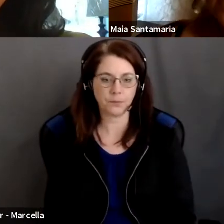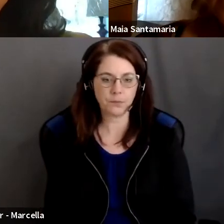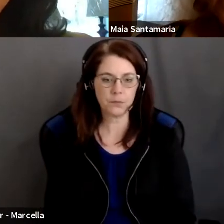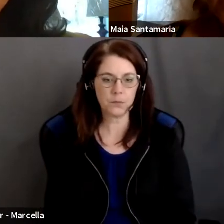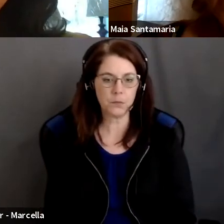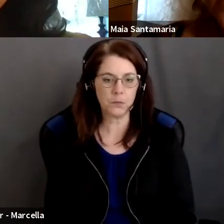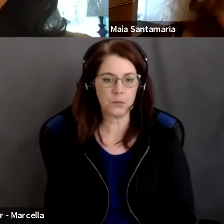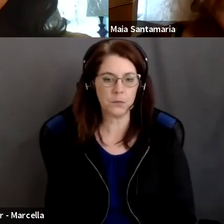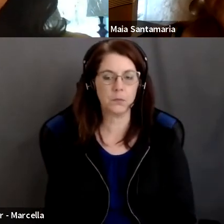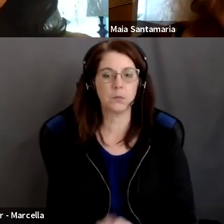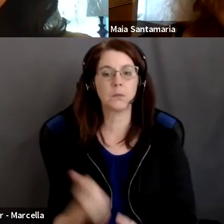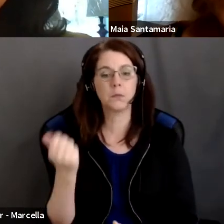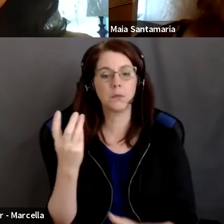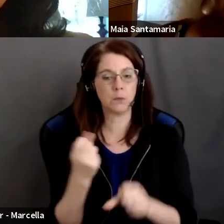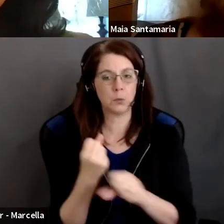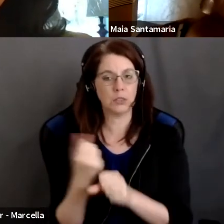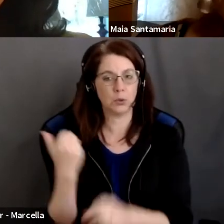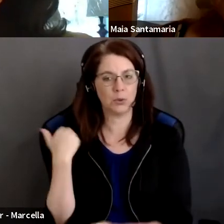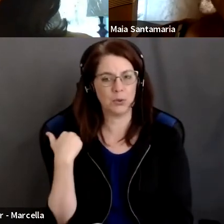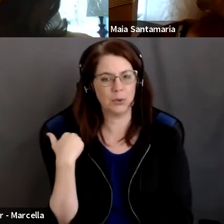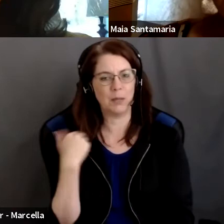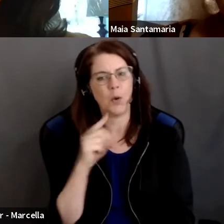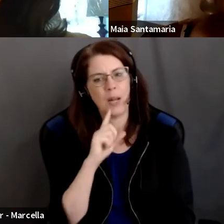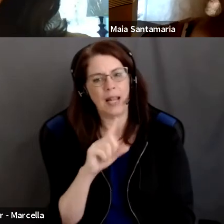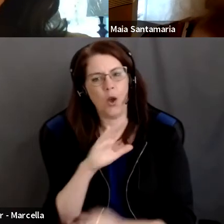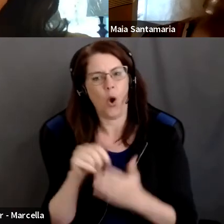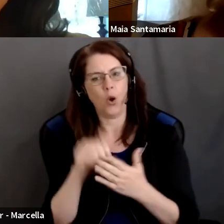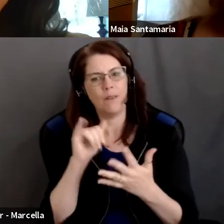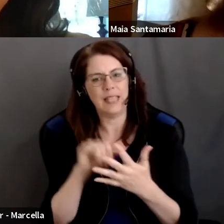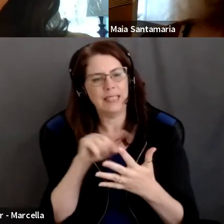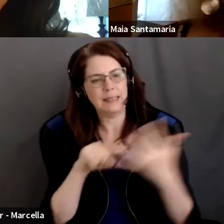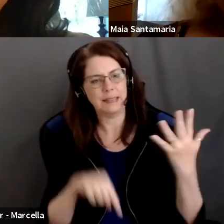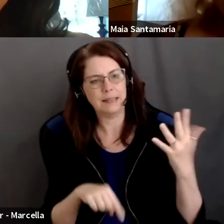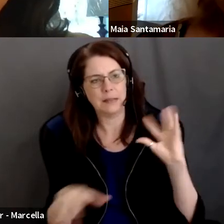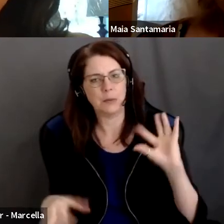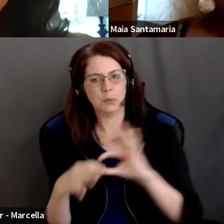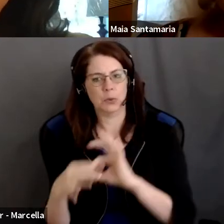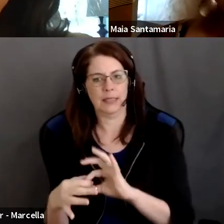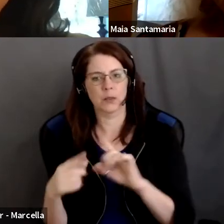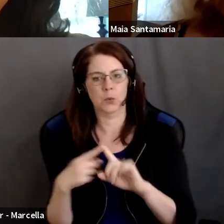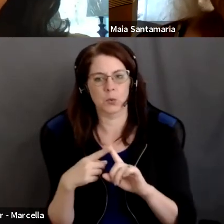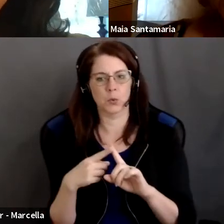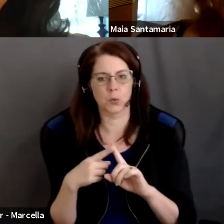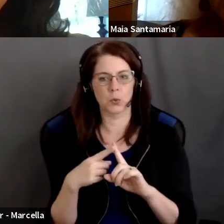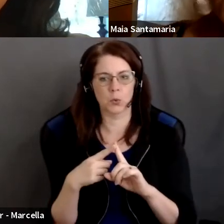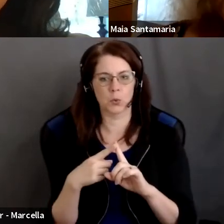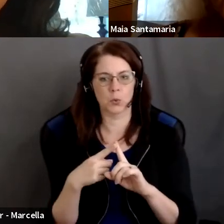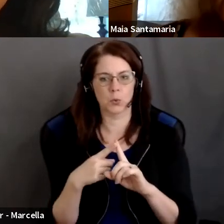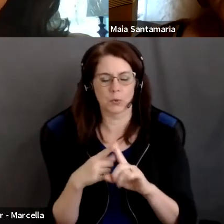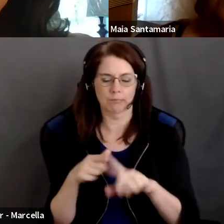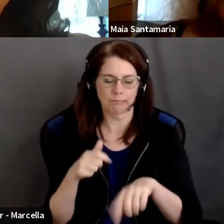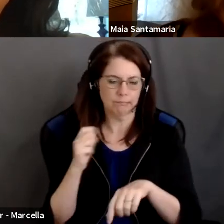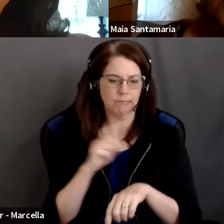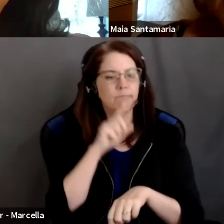Several years ago, but see, all of these all pertain to concrete things people